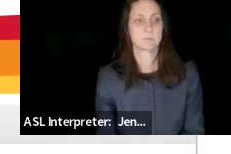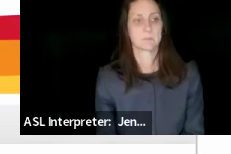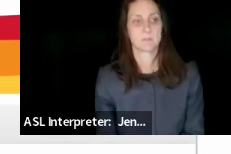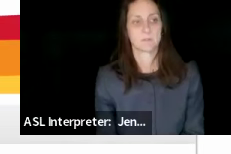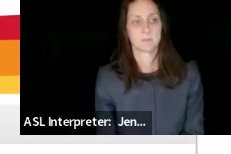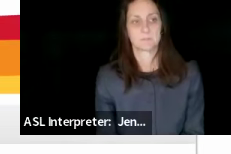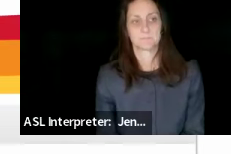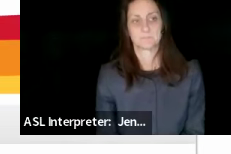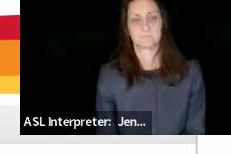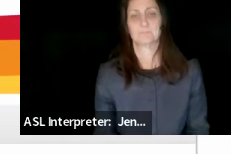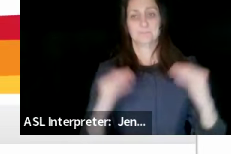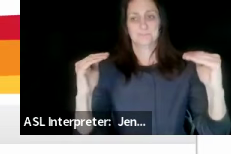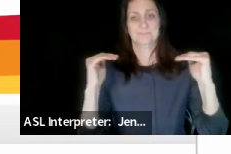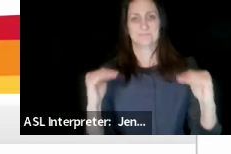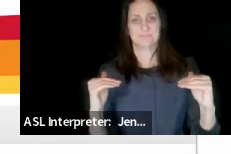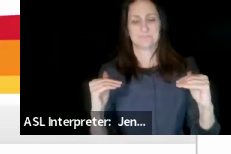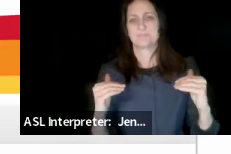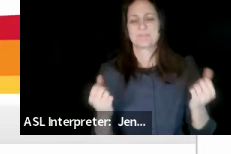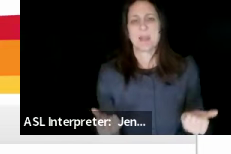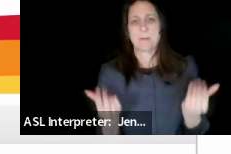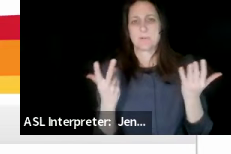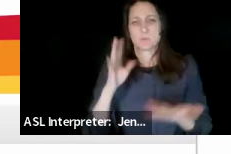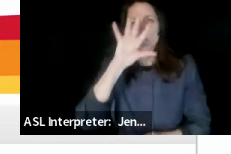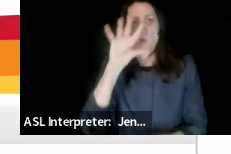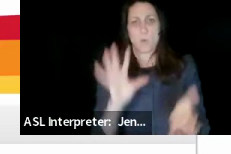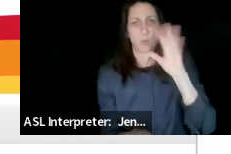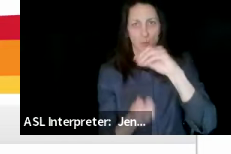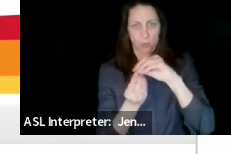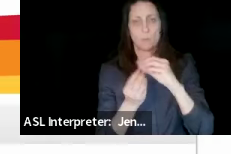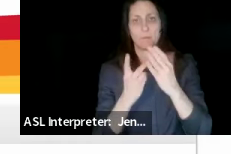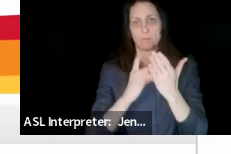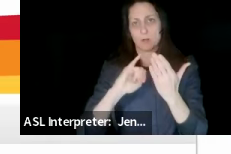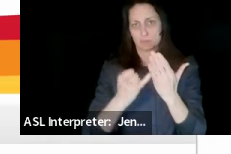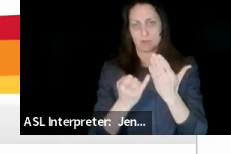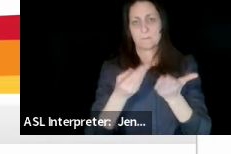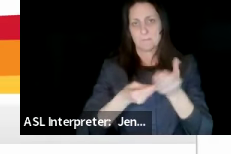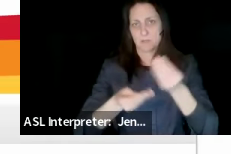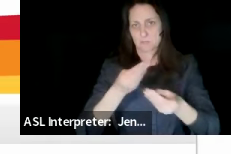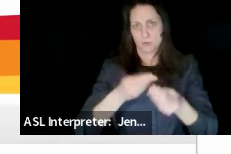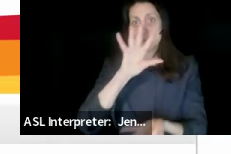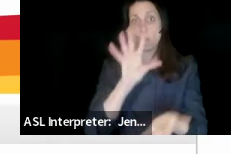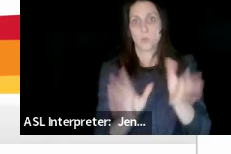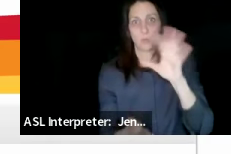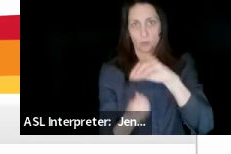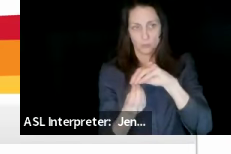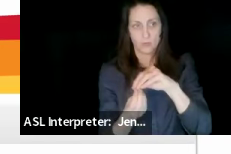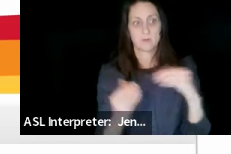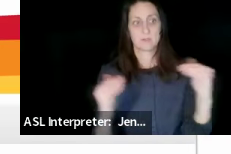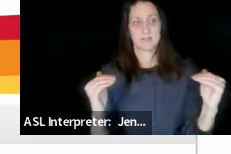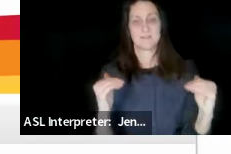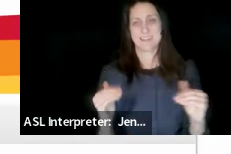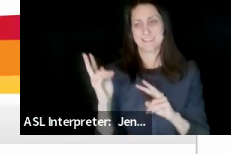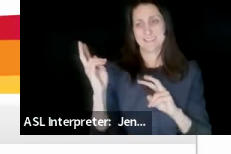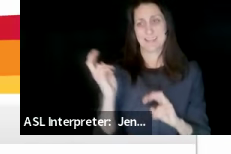I enter the amount of the budget of the total proposed budget amount. Download the Excel